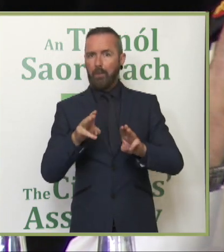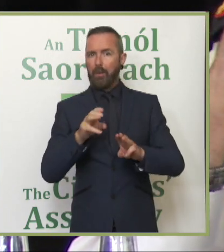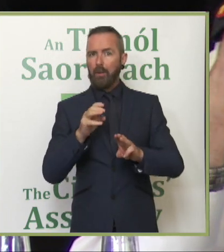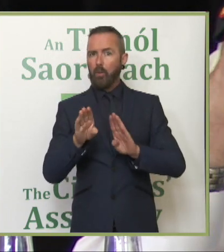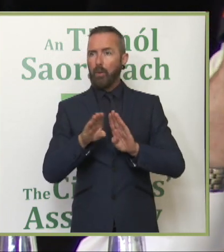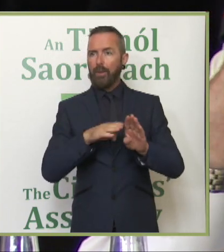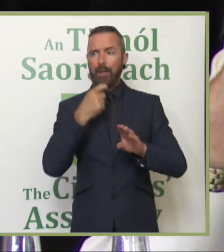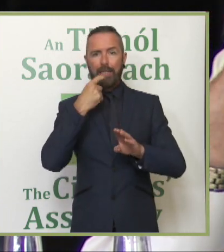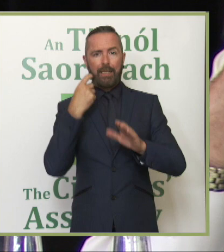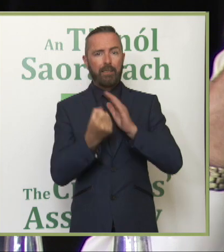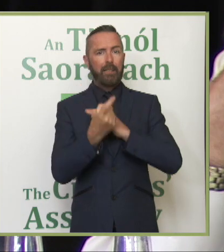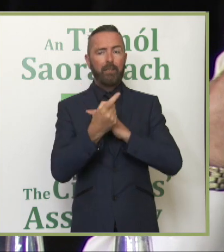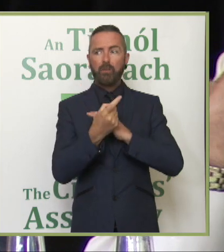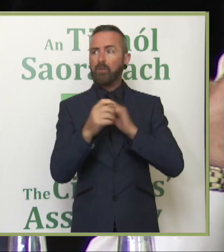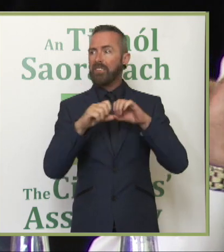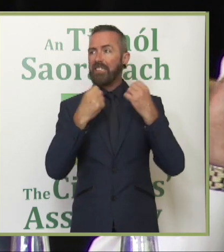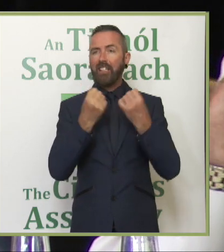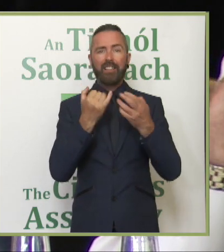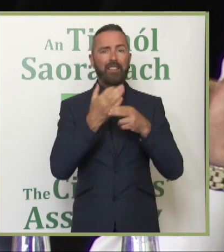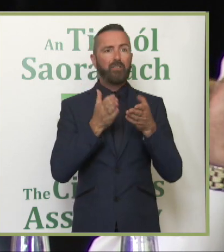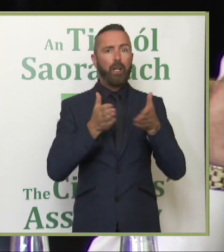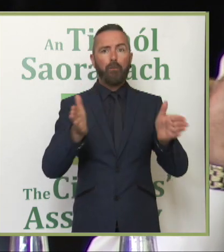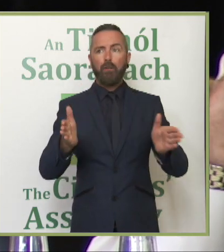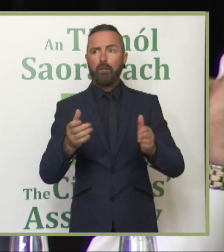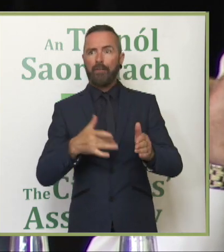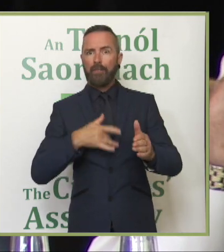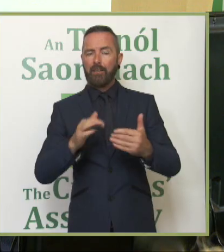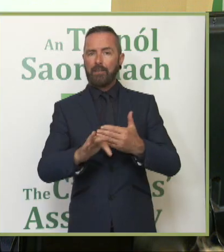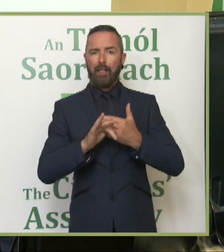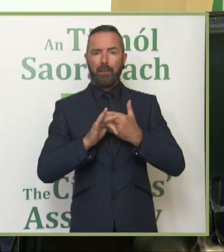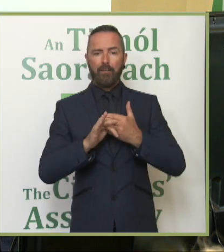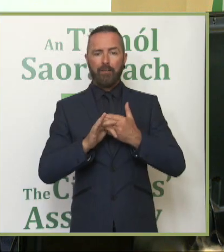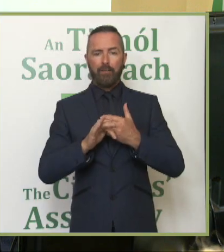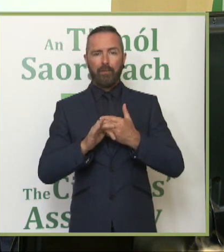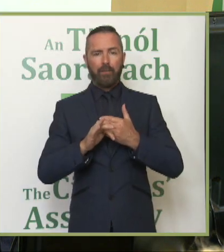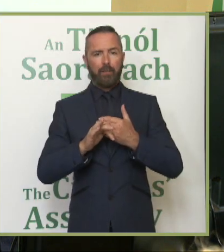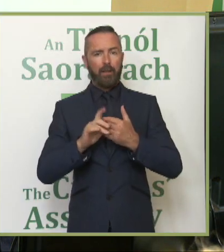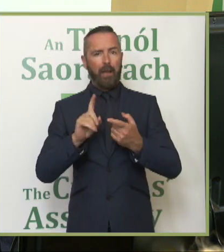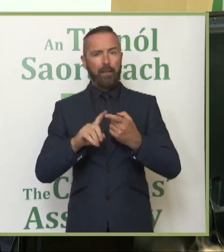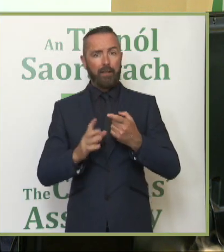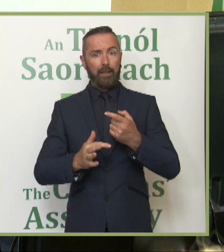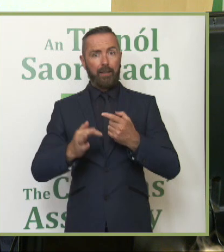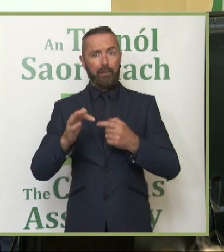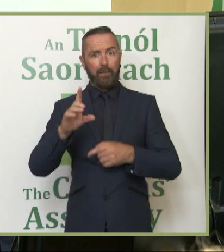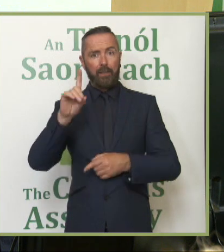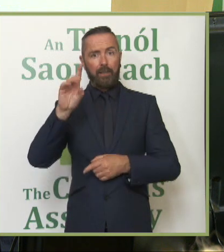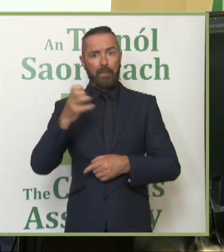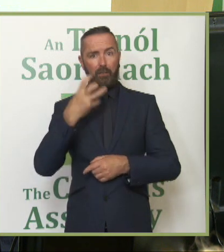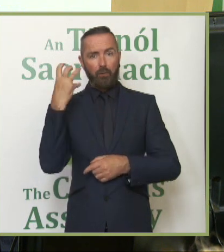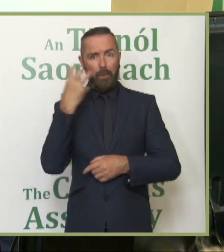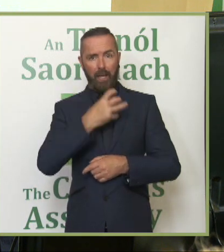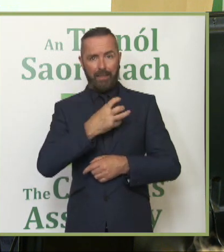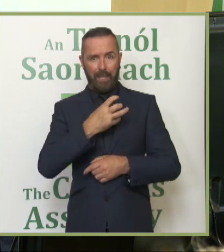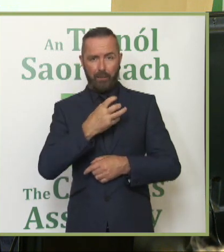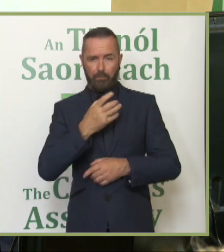addiction issues, help wider society to feel safe. Is the kind of current depenalisation initiatives that we're looking at the moment, are